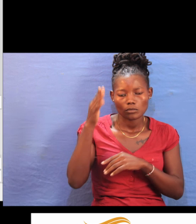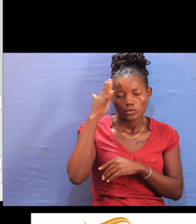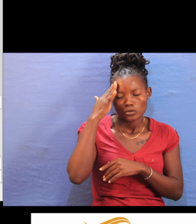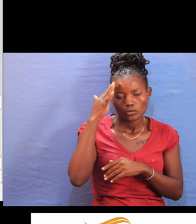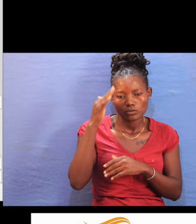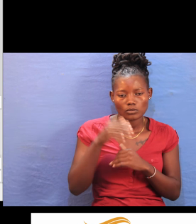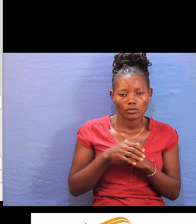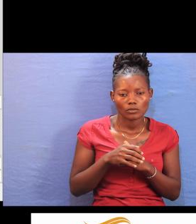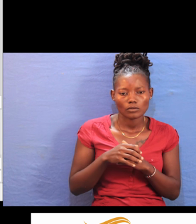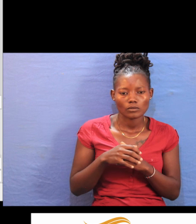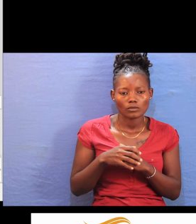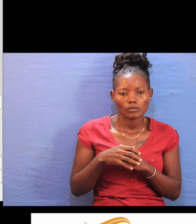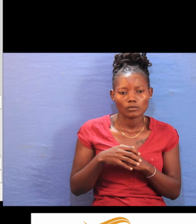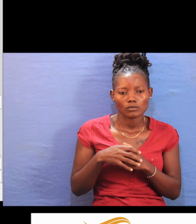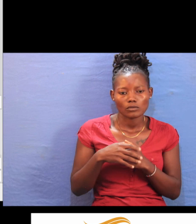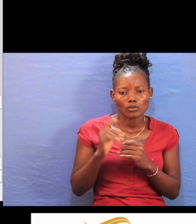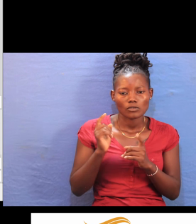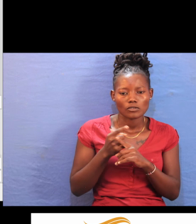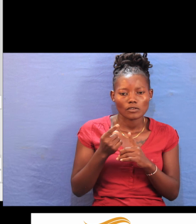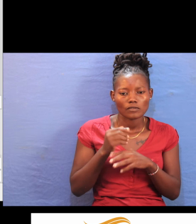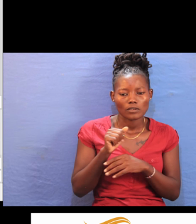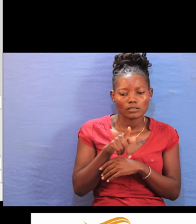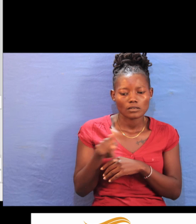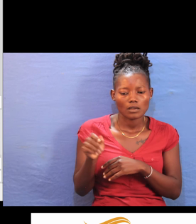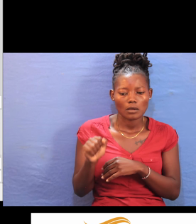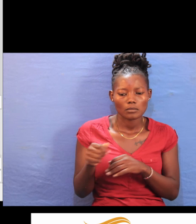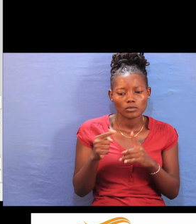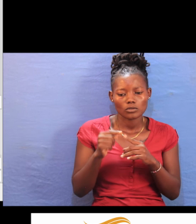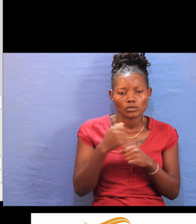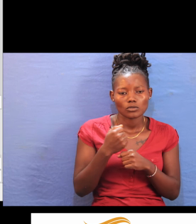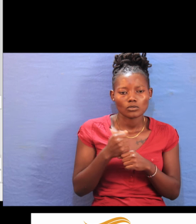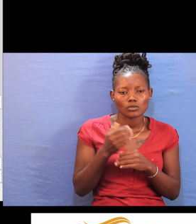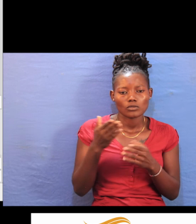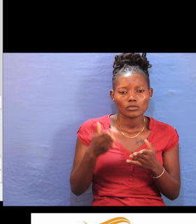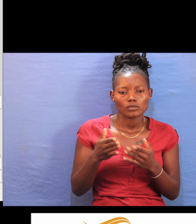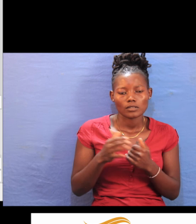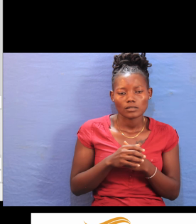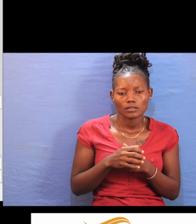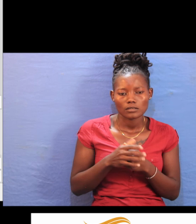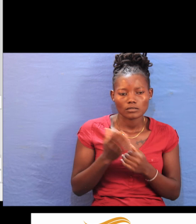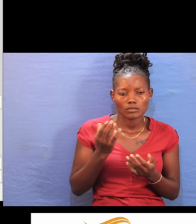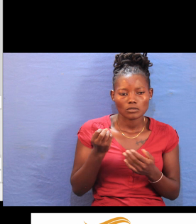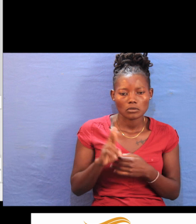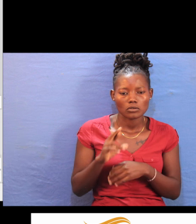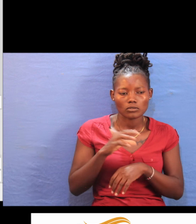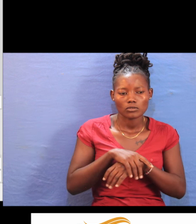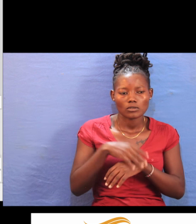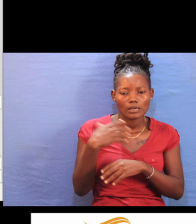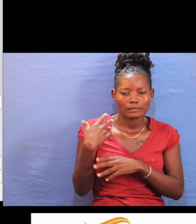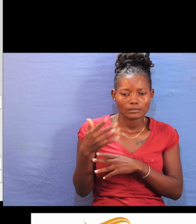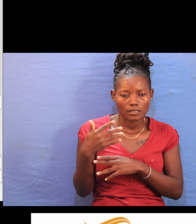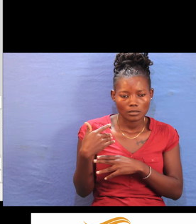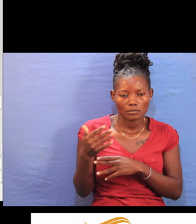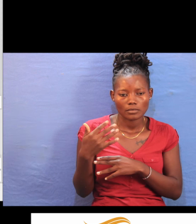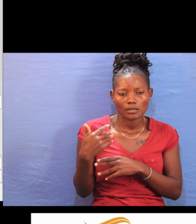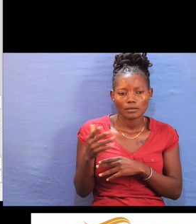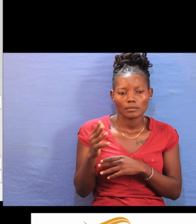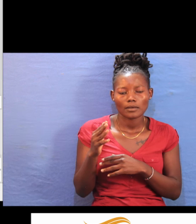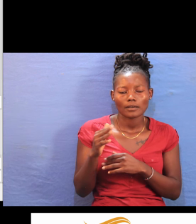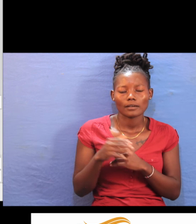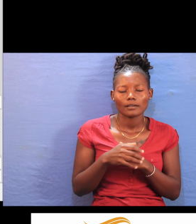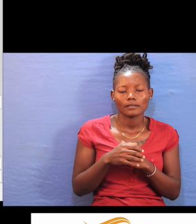really did good goal setting. They wrote everything down in a little notebook. And if that works best for you, and it still may